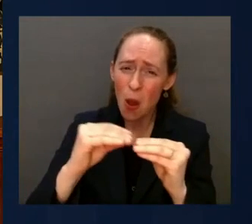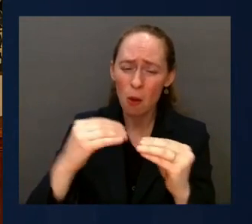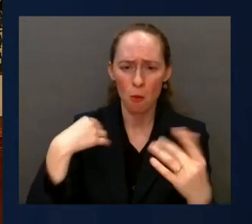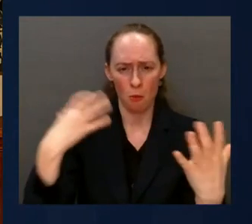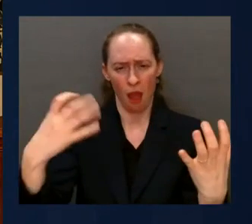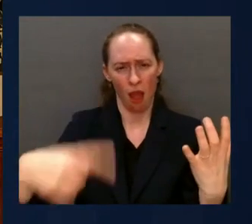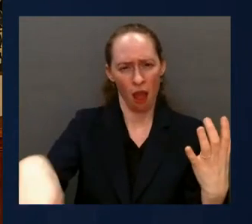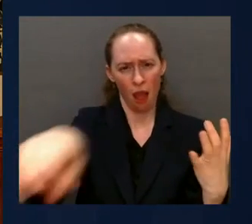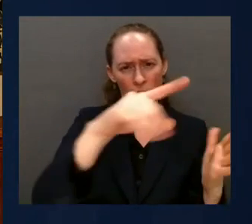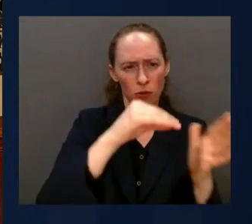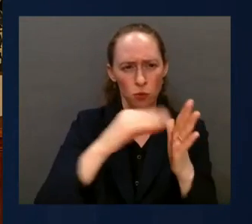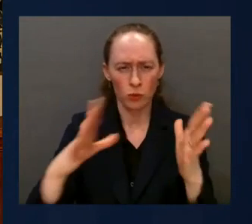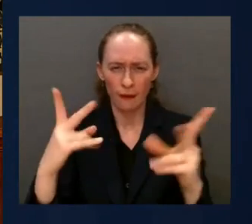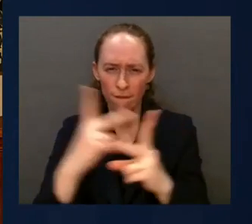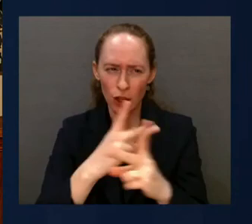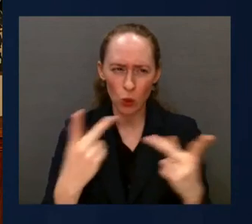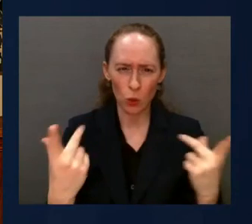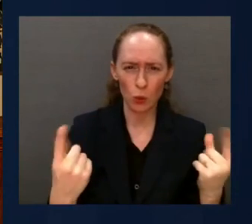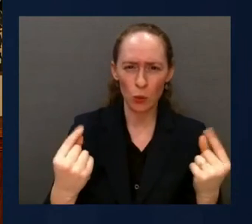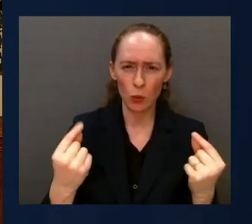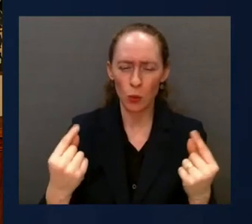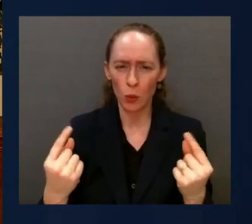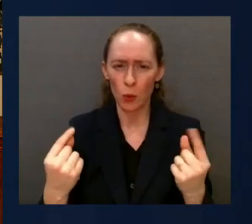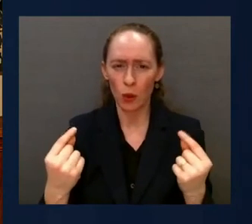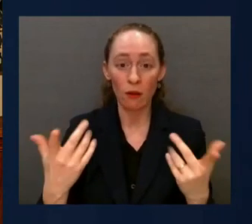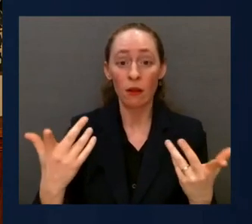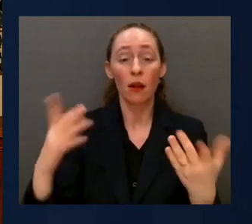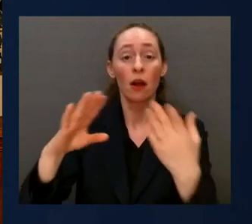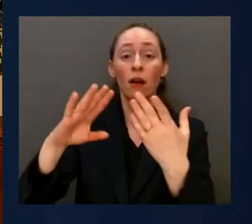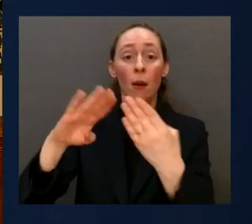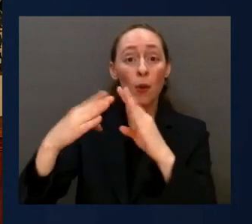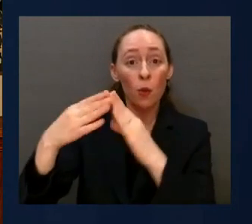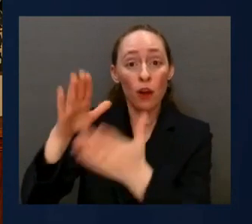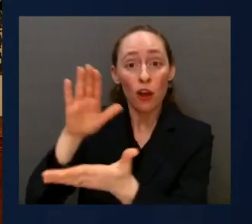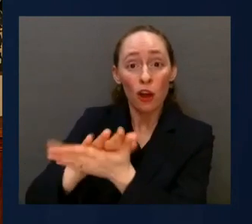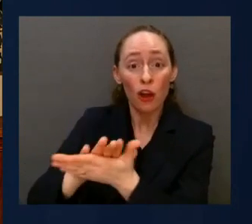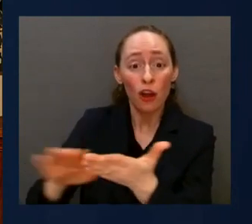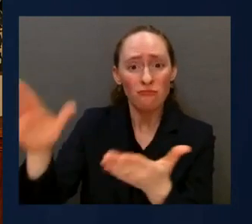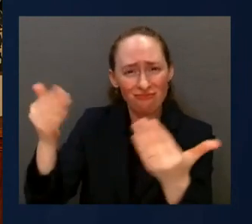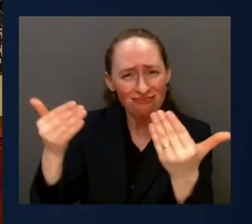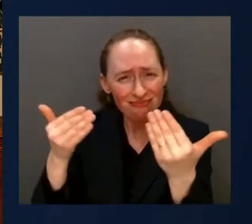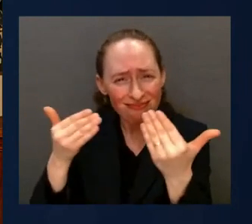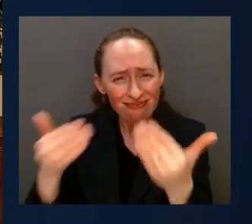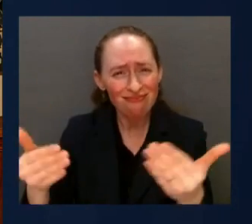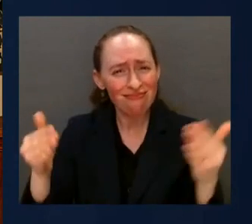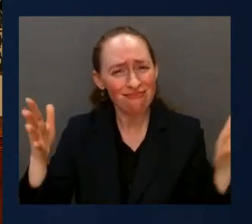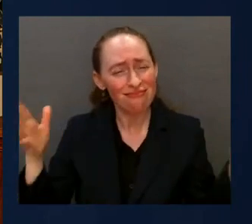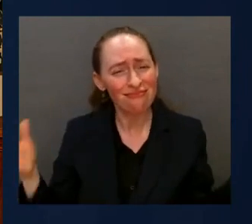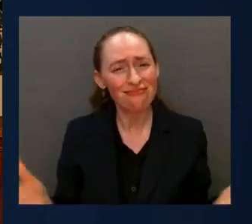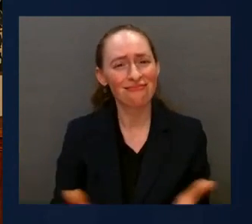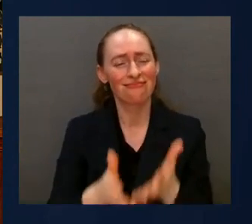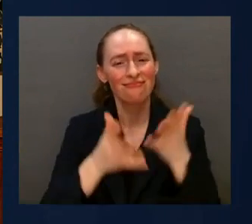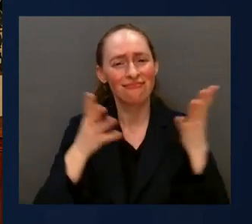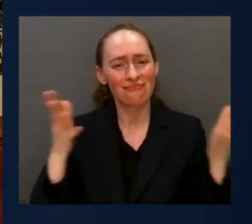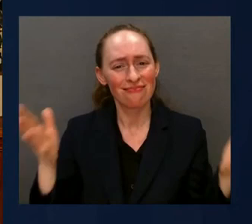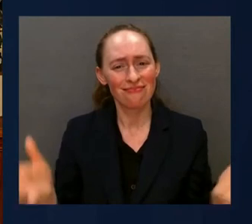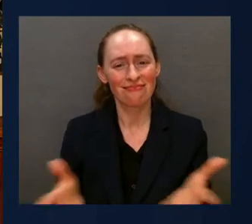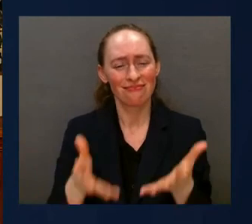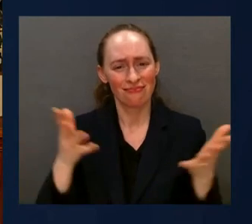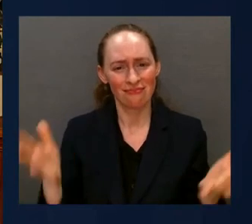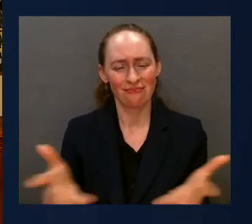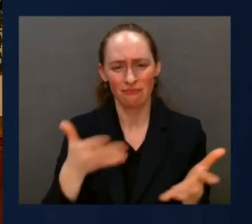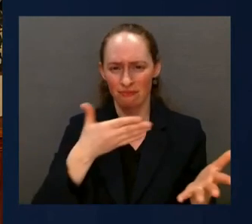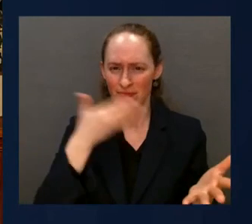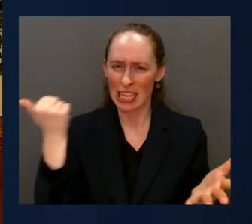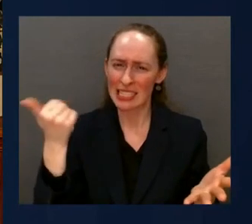community college, the best career training in America, in addition to being a pathway to a 4-year degree. Let's offer every American